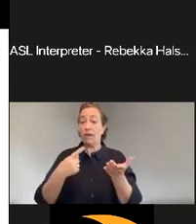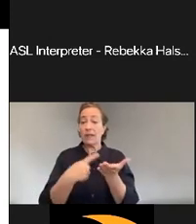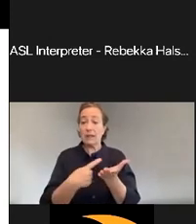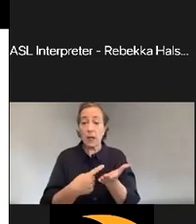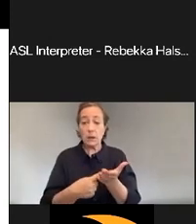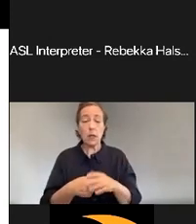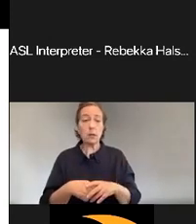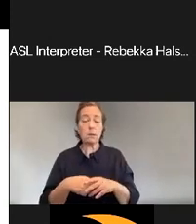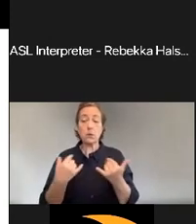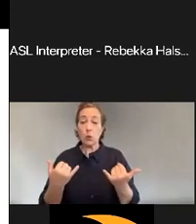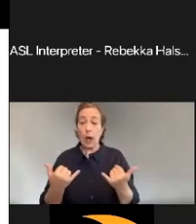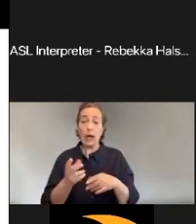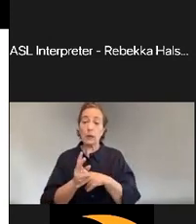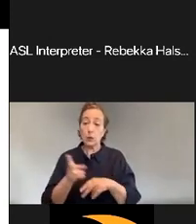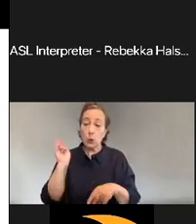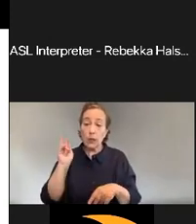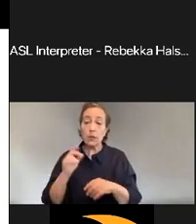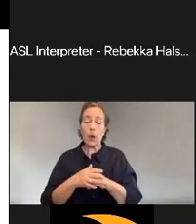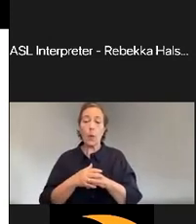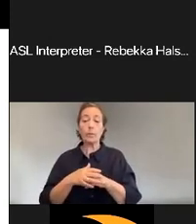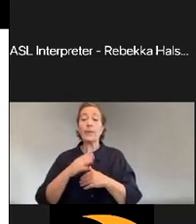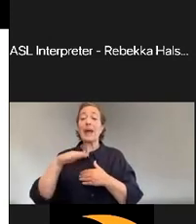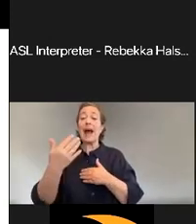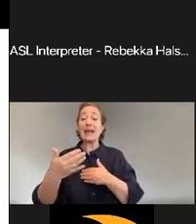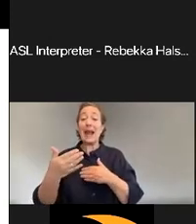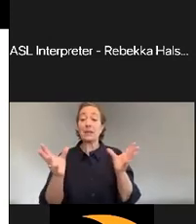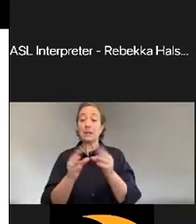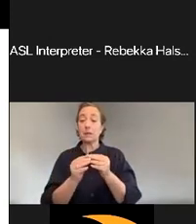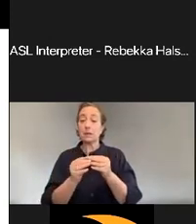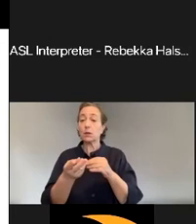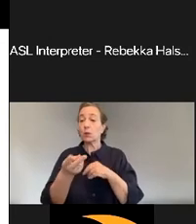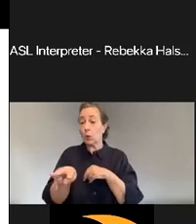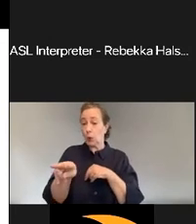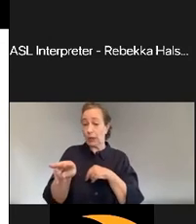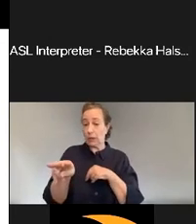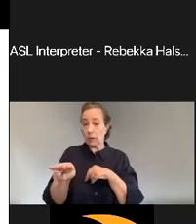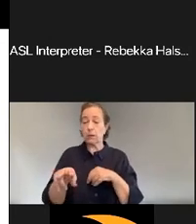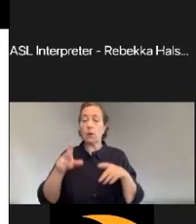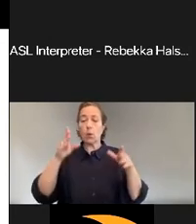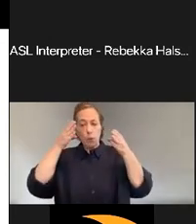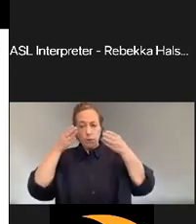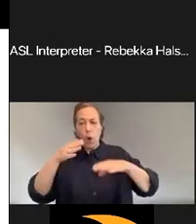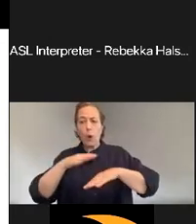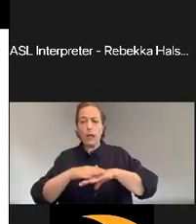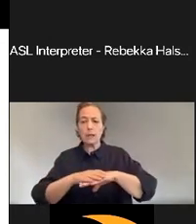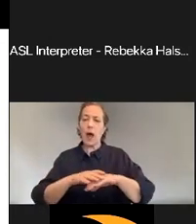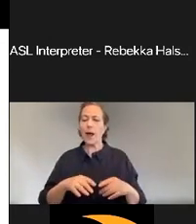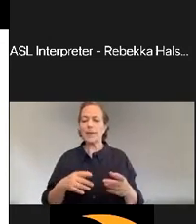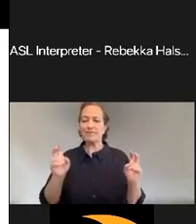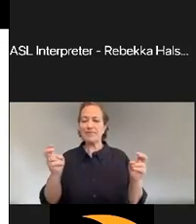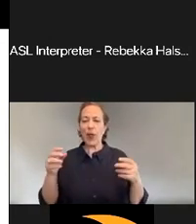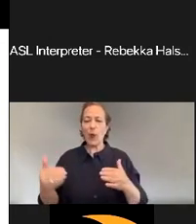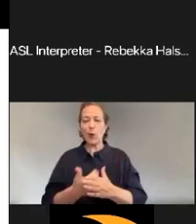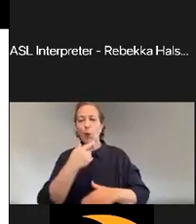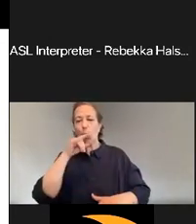weeks ago. Our next webinar is in 2 weeks, and it is going to focus on what I've called the new kid on the block, the